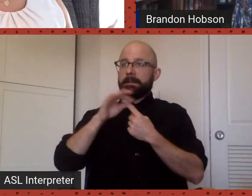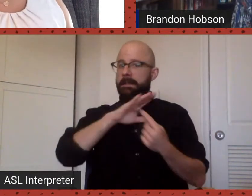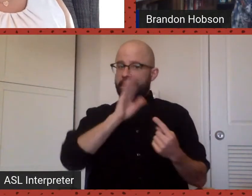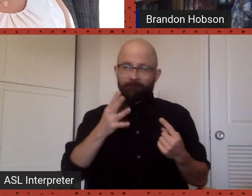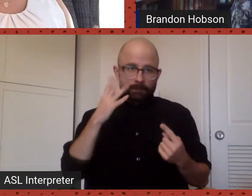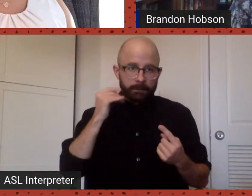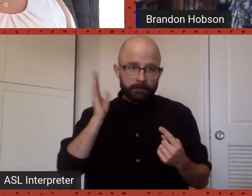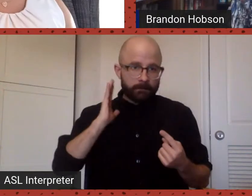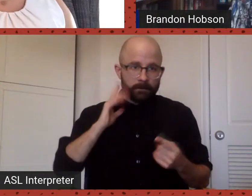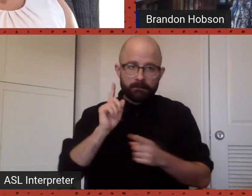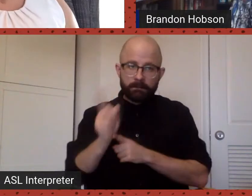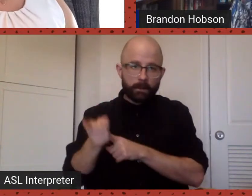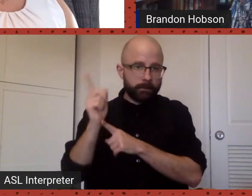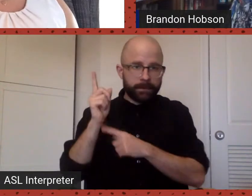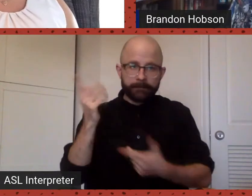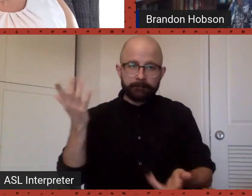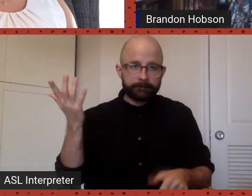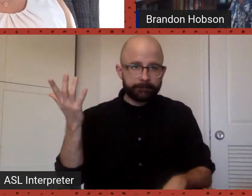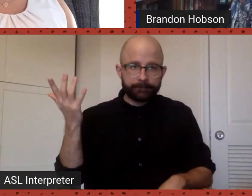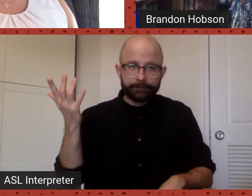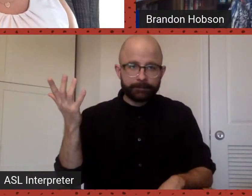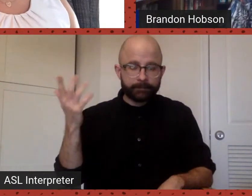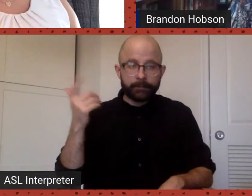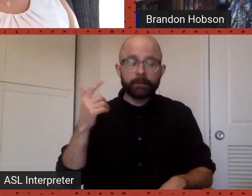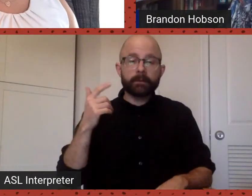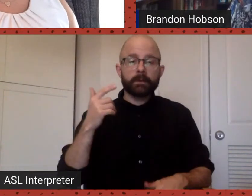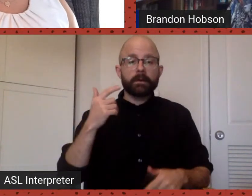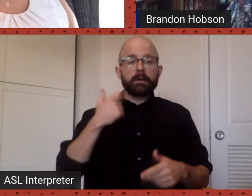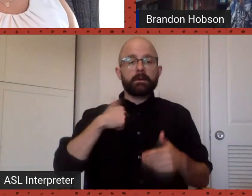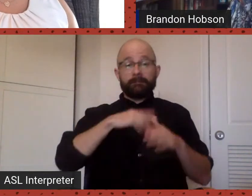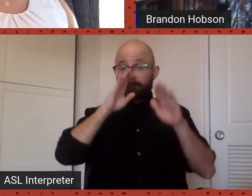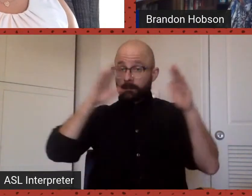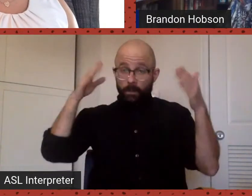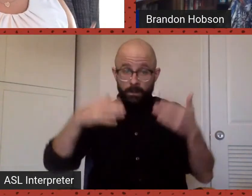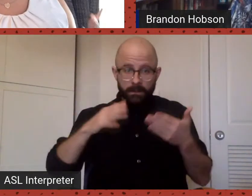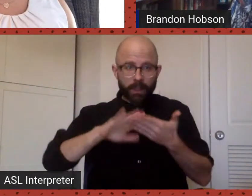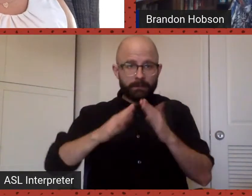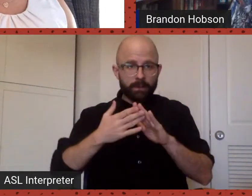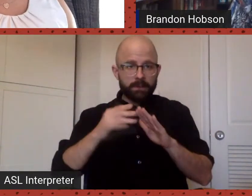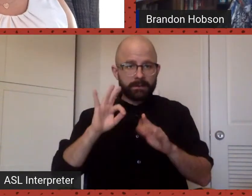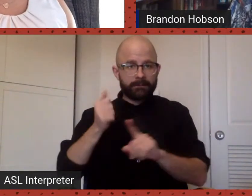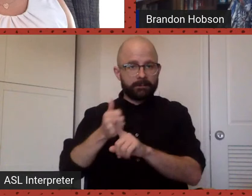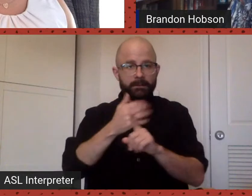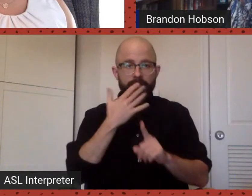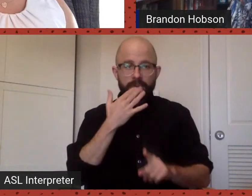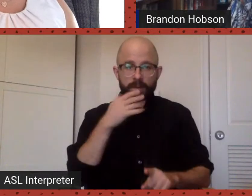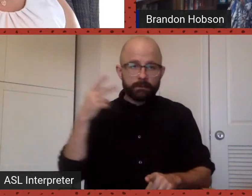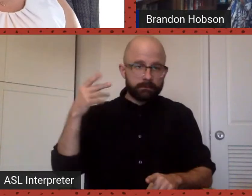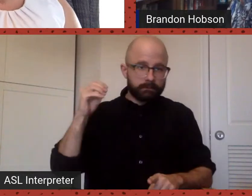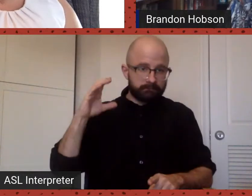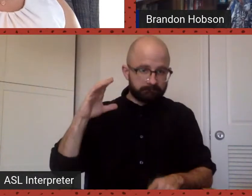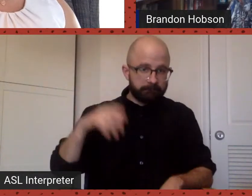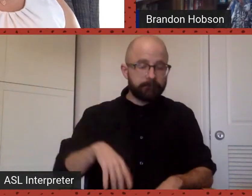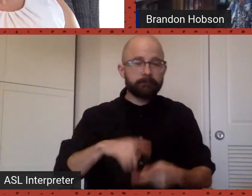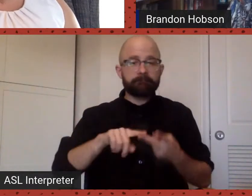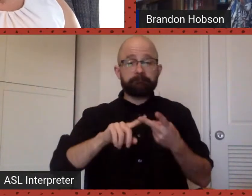we're focused on communities of color and police violence in